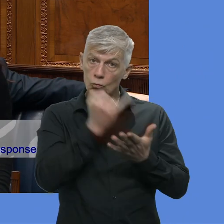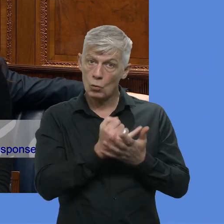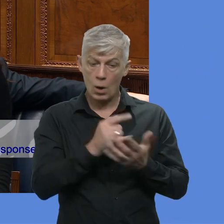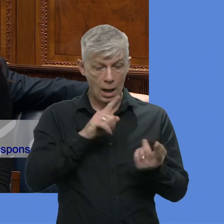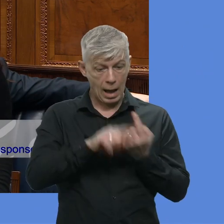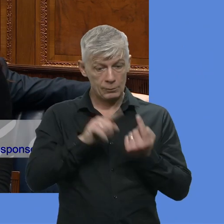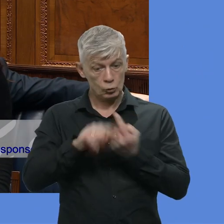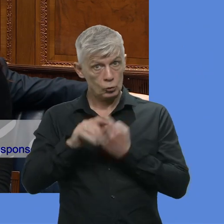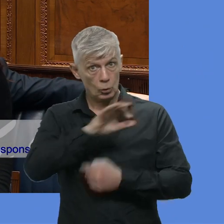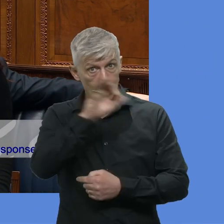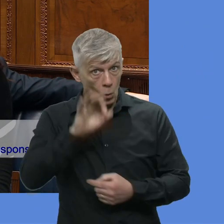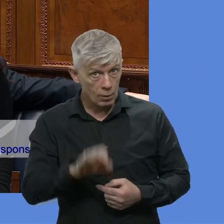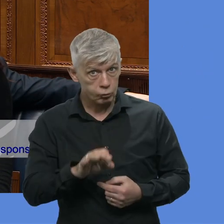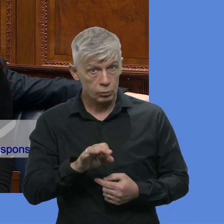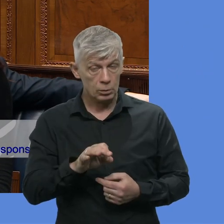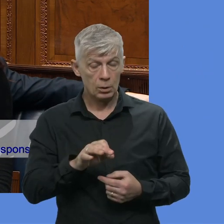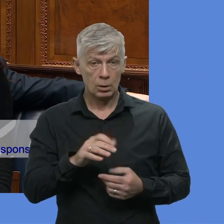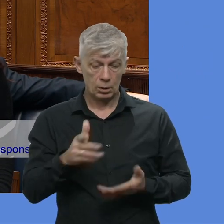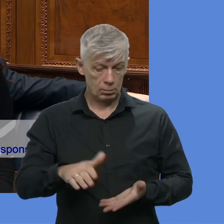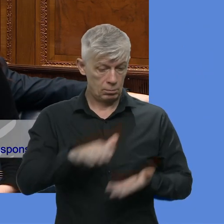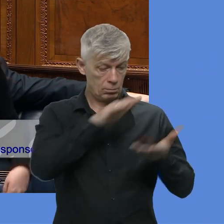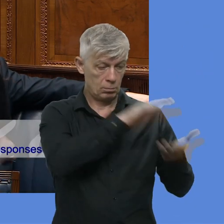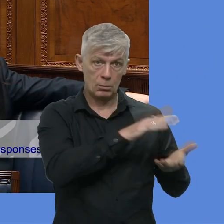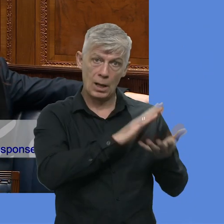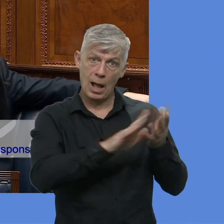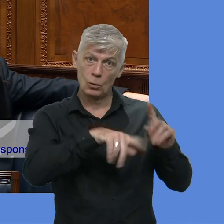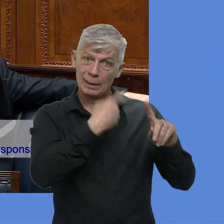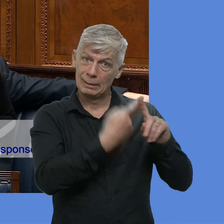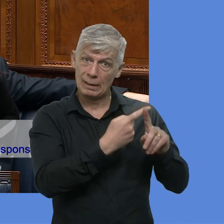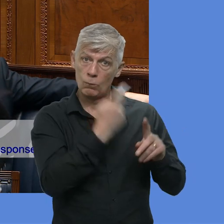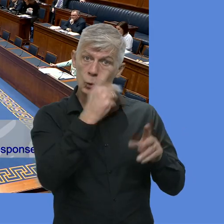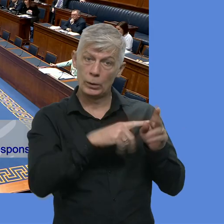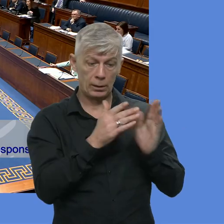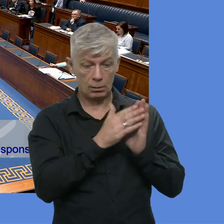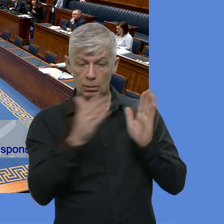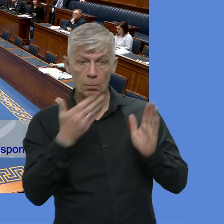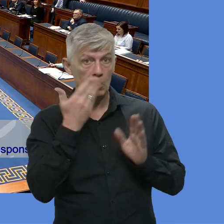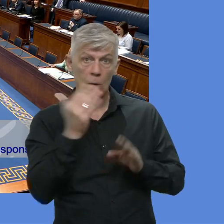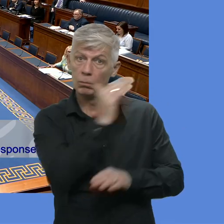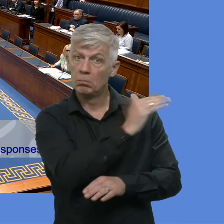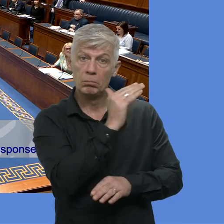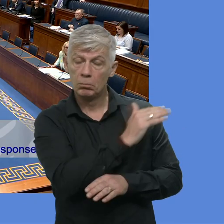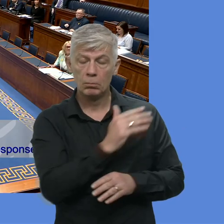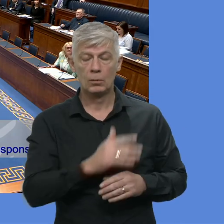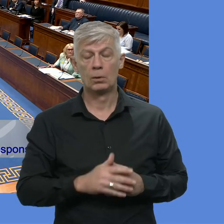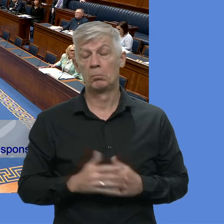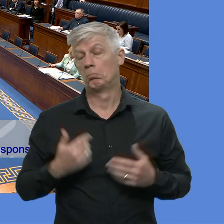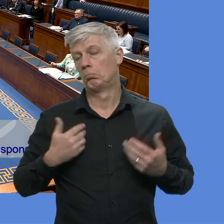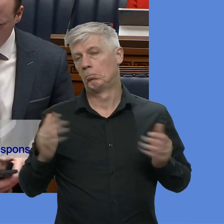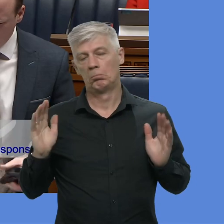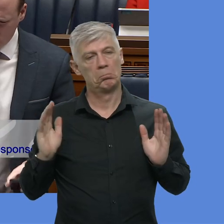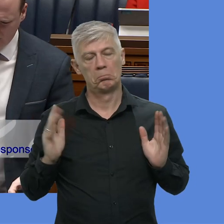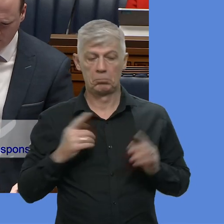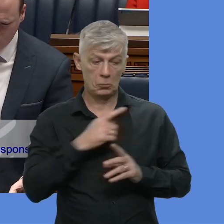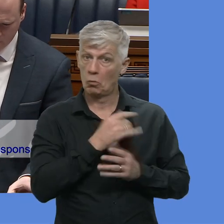members' questions and referring zero questions to the Housing Executive during her last 2 years in office? Minister? I'm not saying that the previous minister